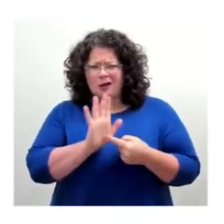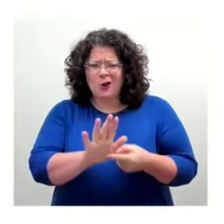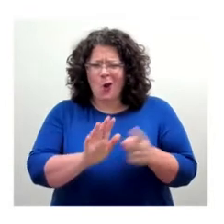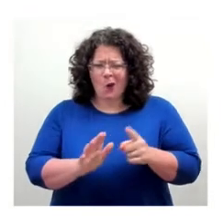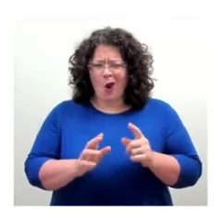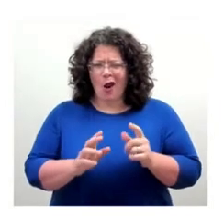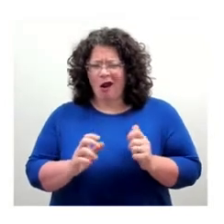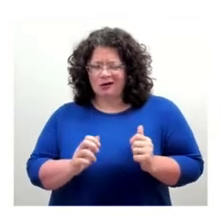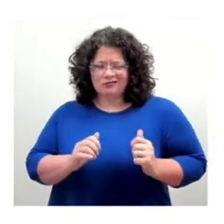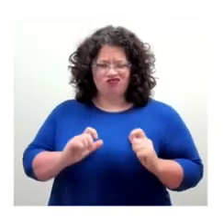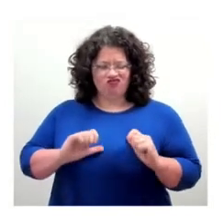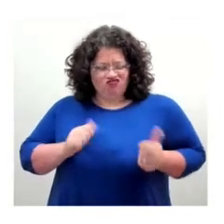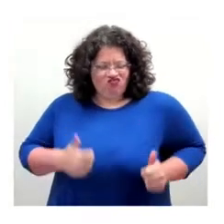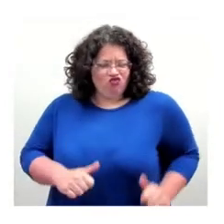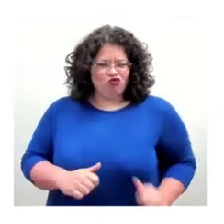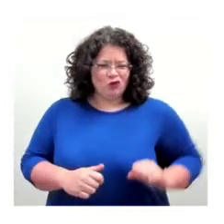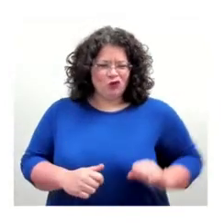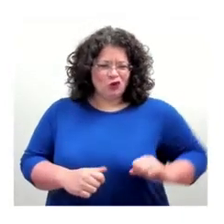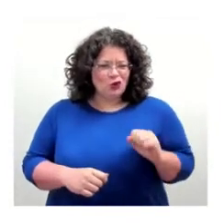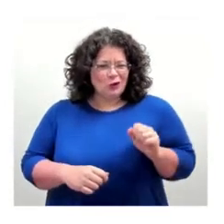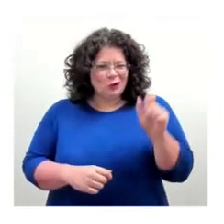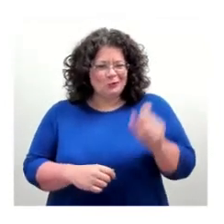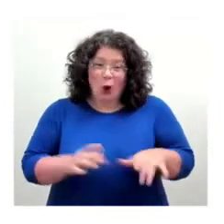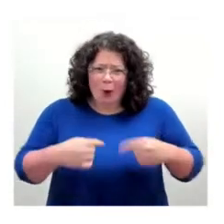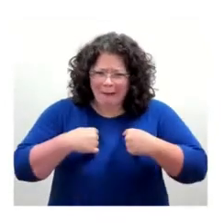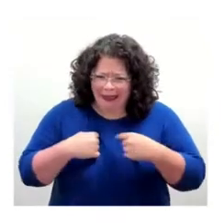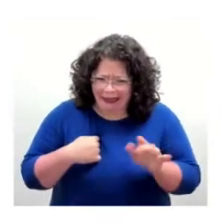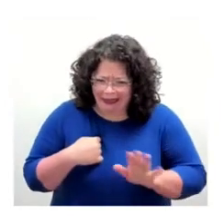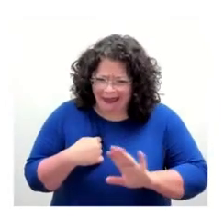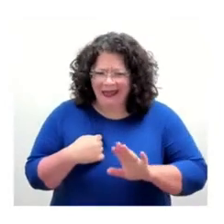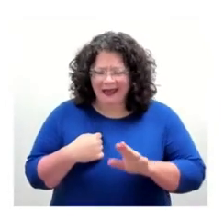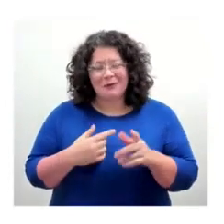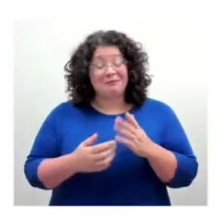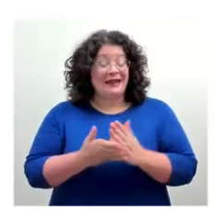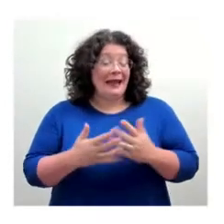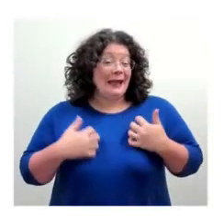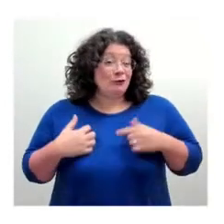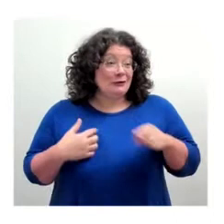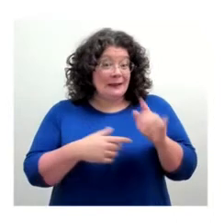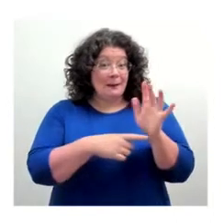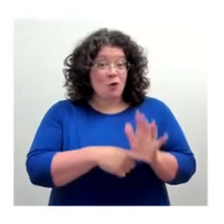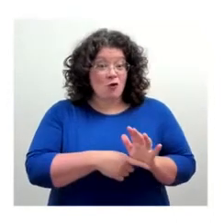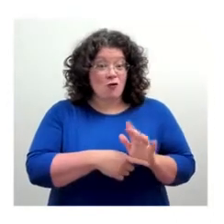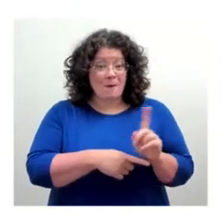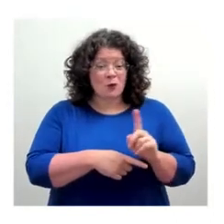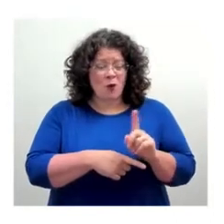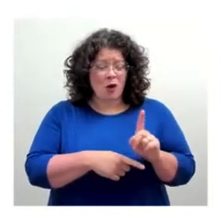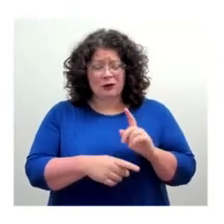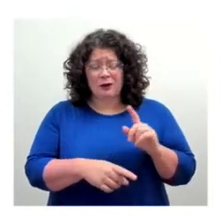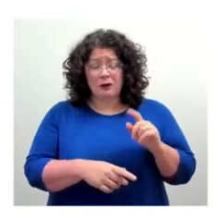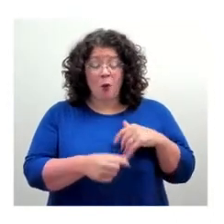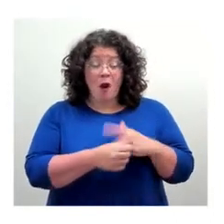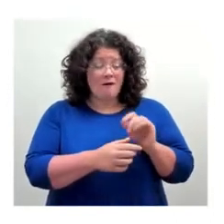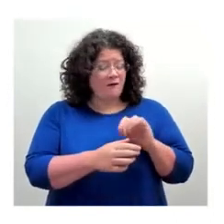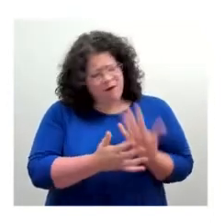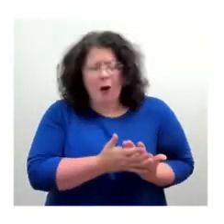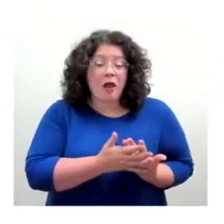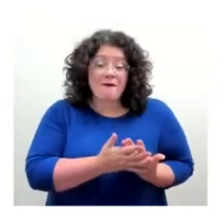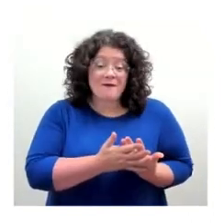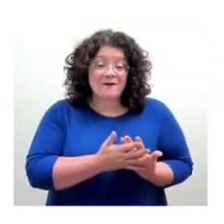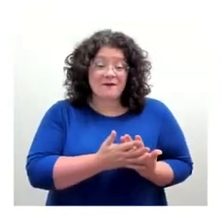wants to enjoy this program like everyone else. And she watched a bit of series 1. She managed to enjoy it without much AD. She managed to watch it